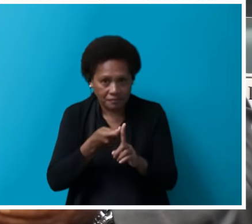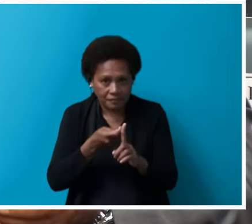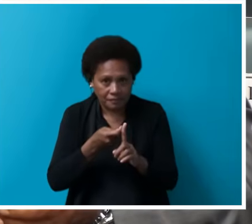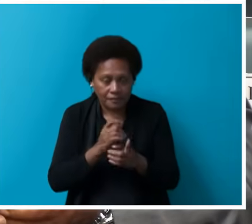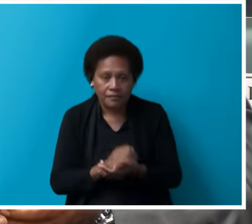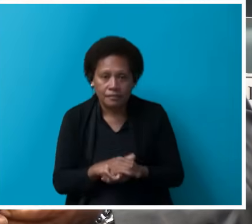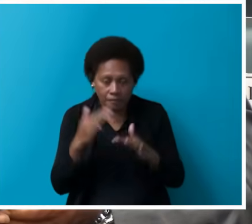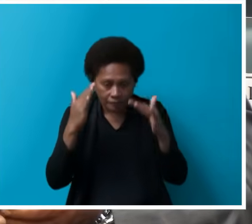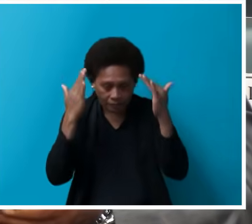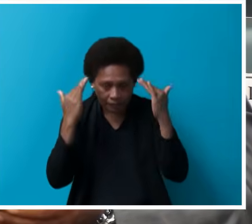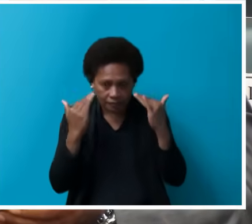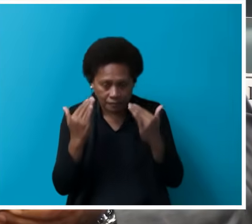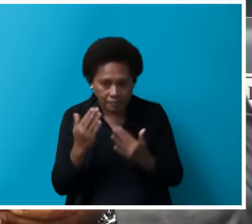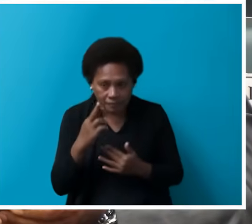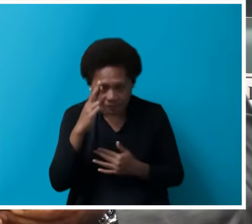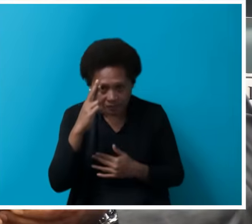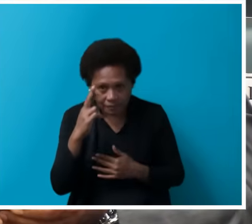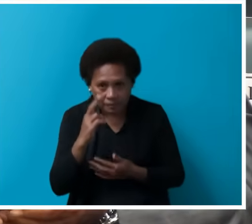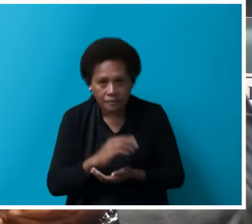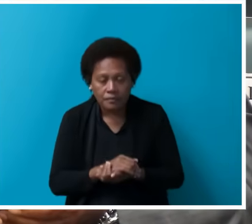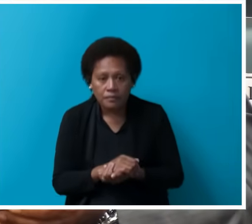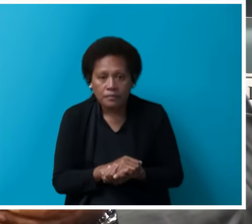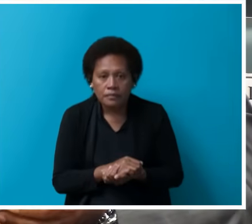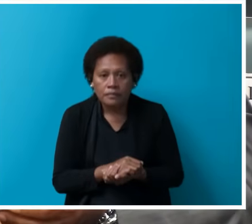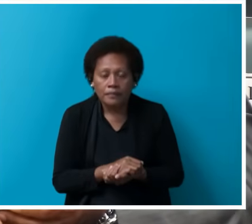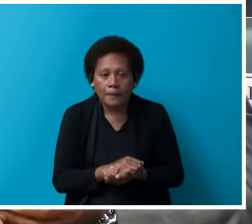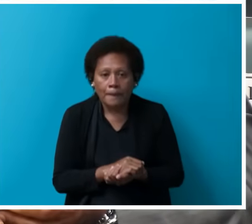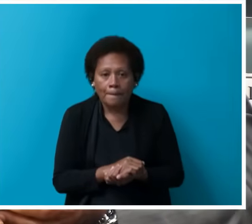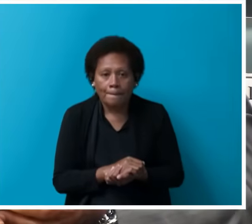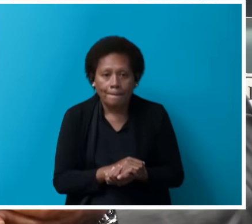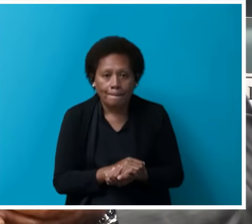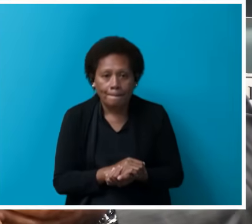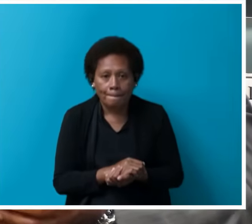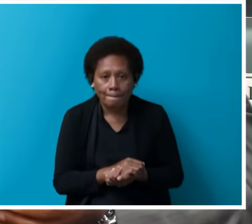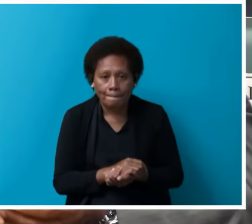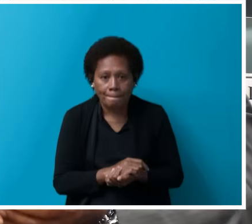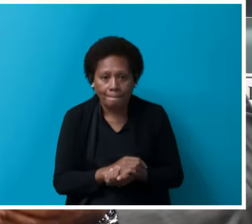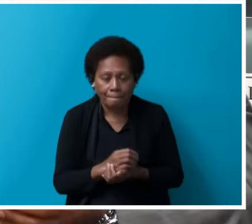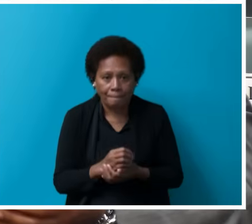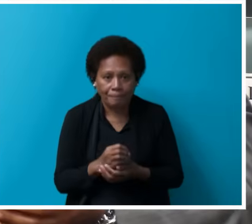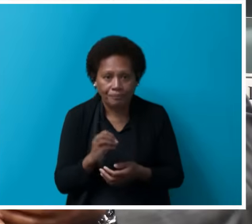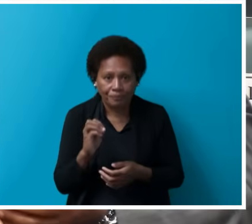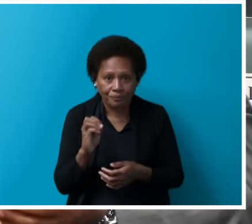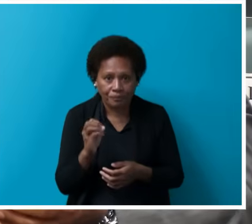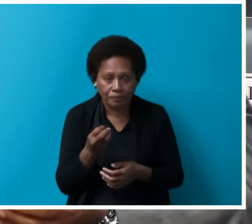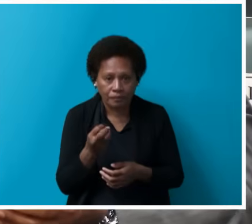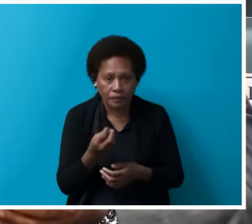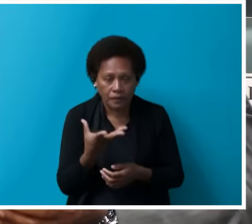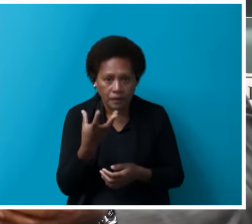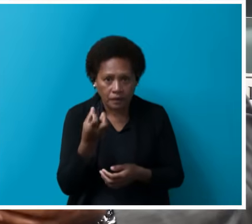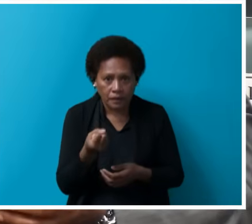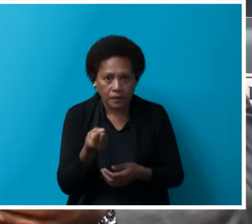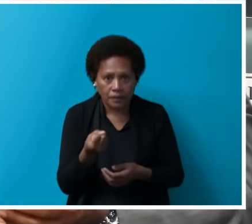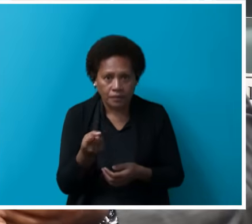said, achieving only 86% of what was projected. This stands in stark contrast. So what we